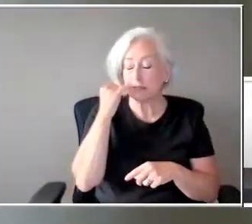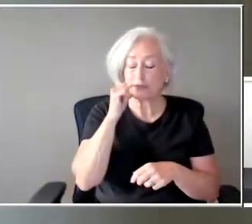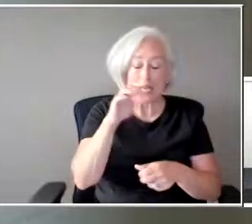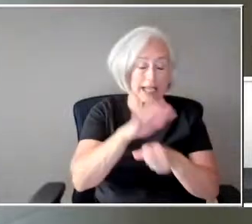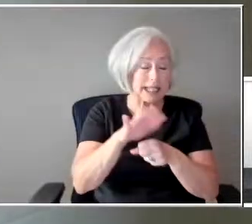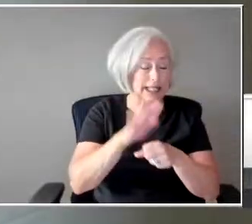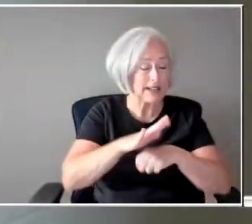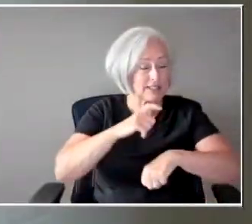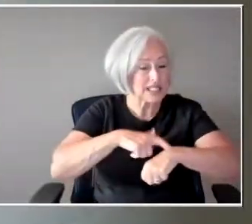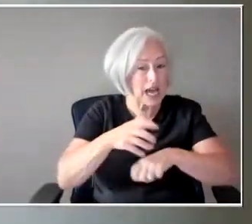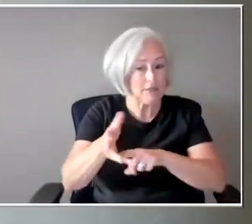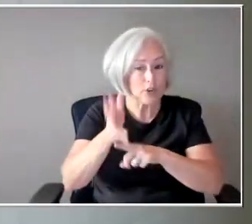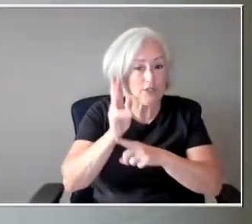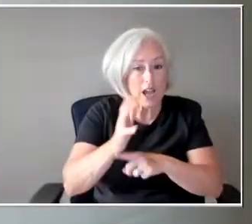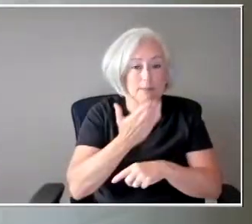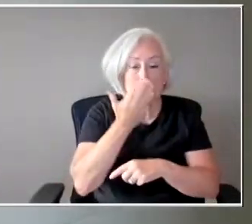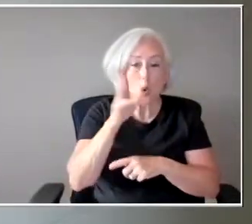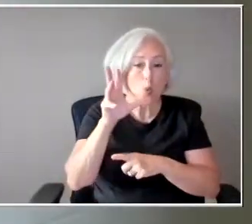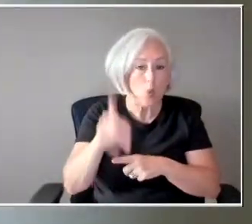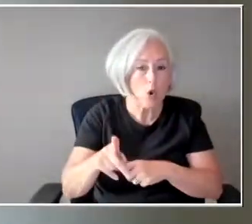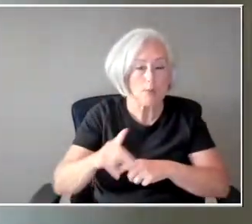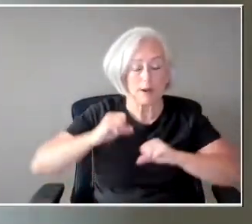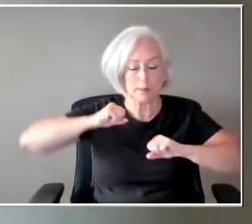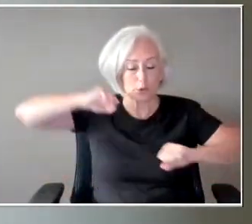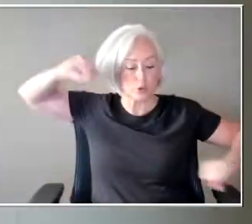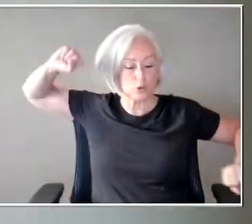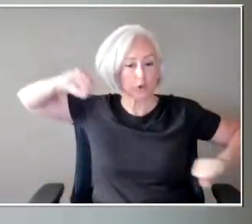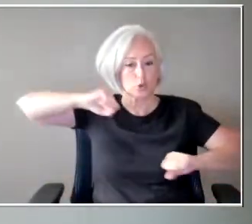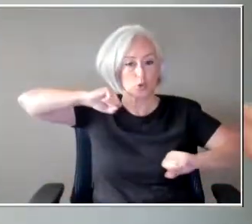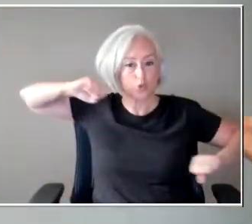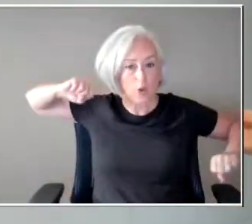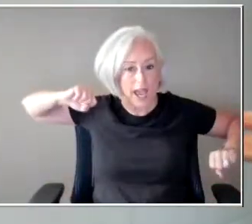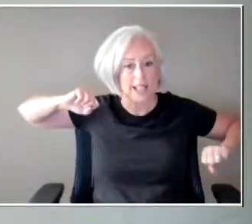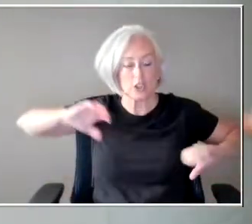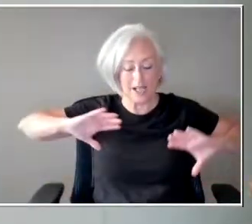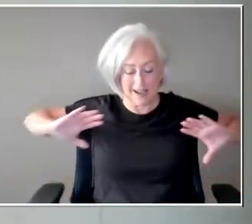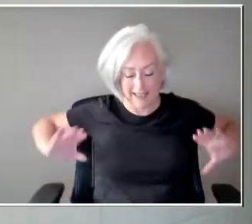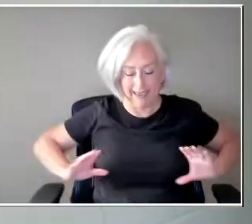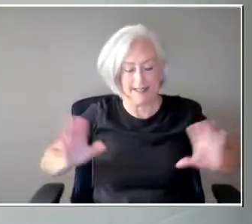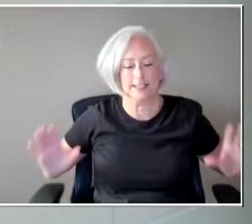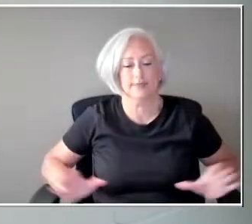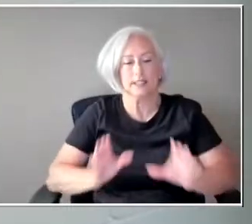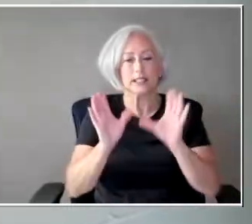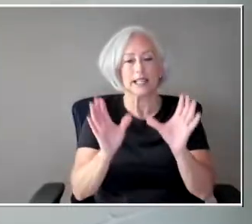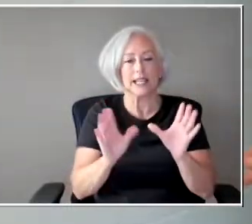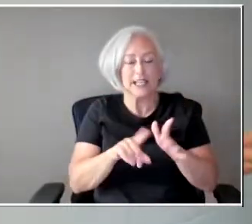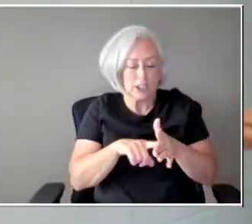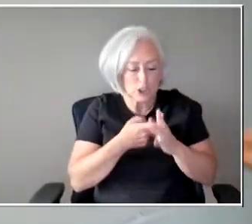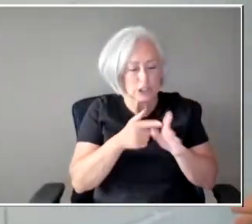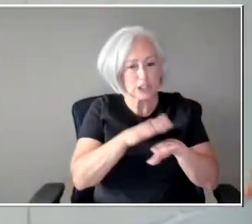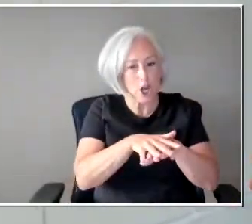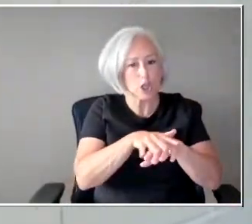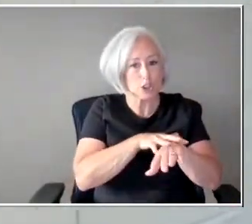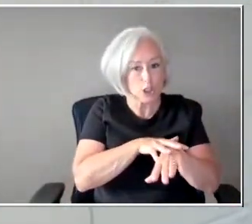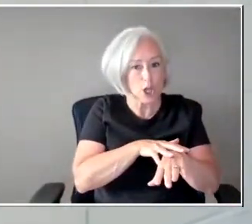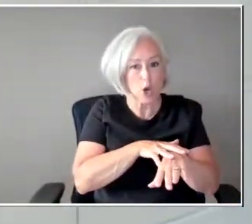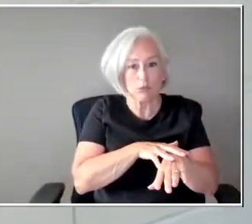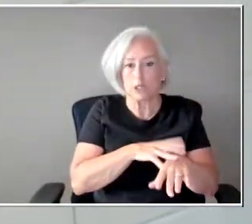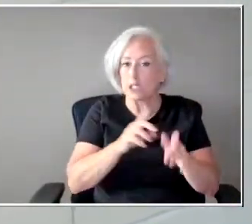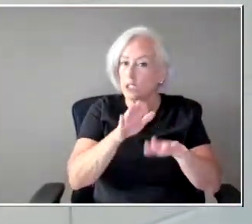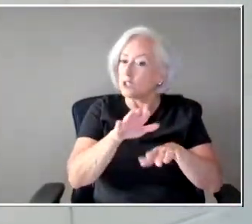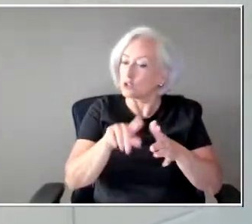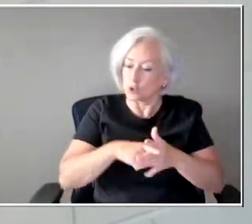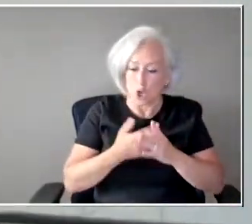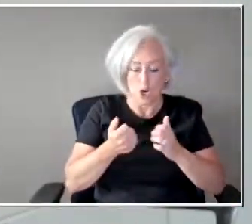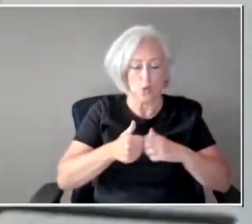of, stretching or active stretching to warm up, just start slower. So you could start with a less intense squat. So